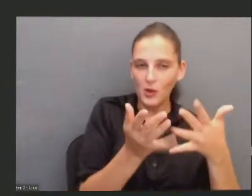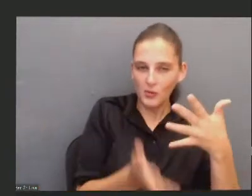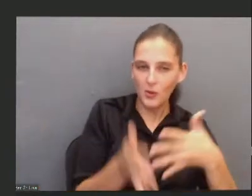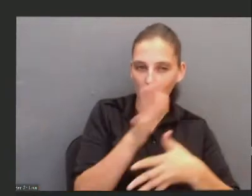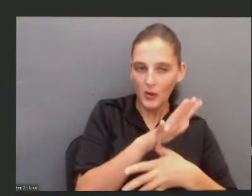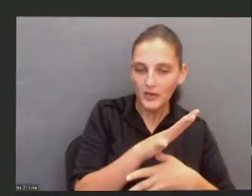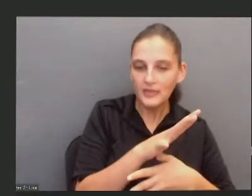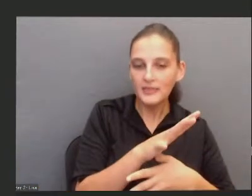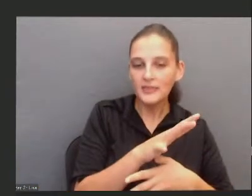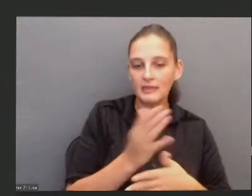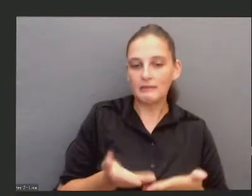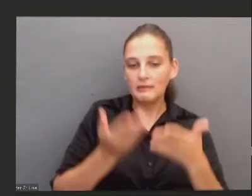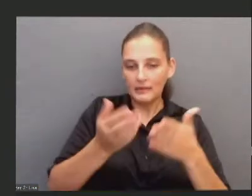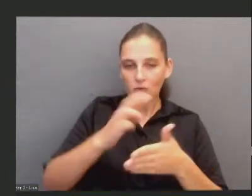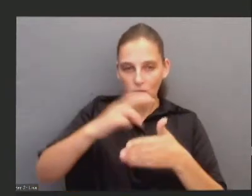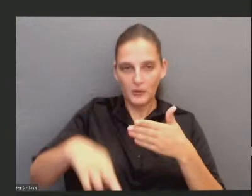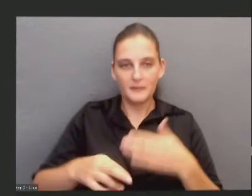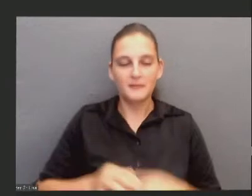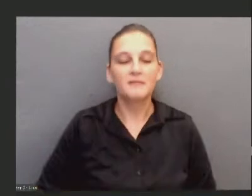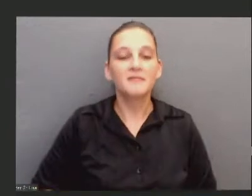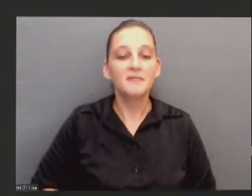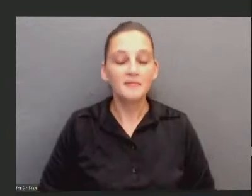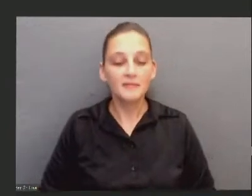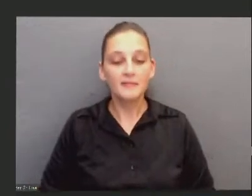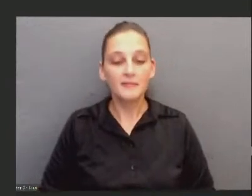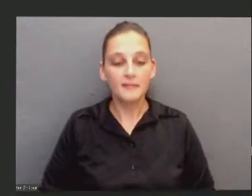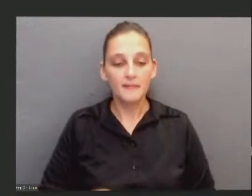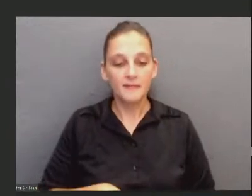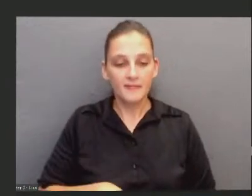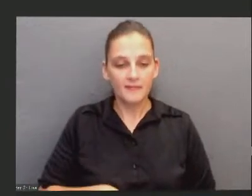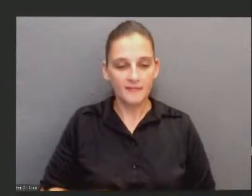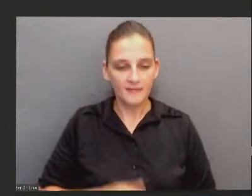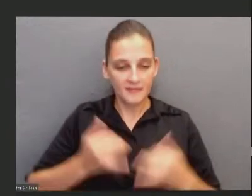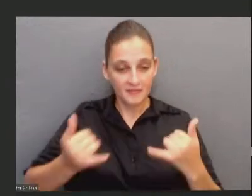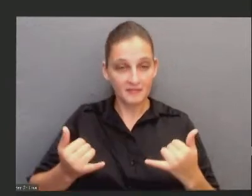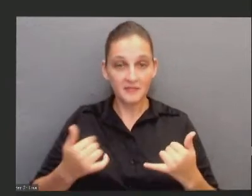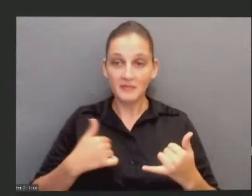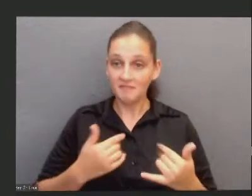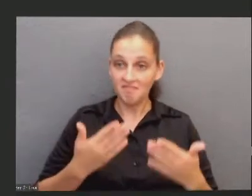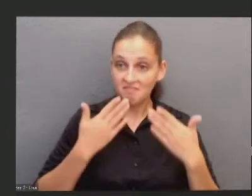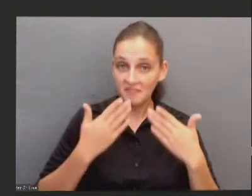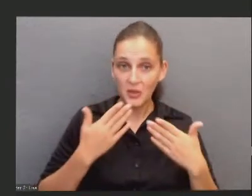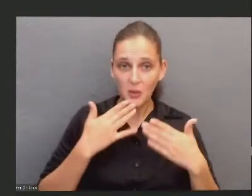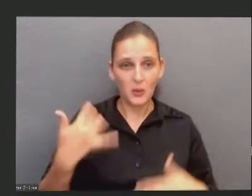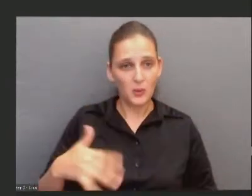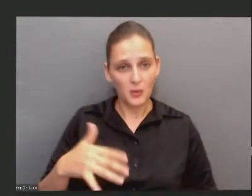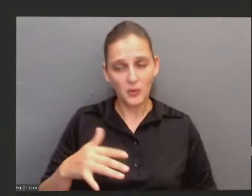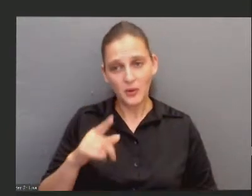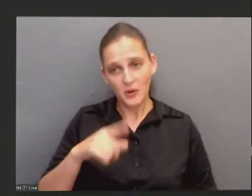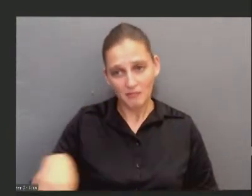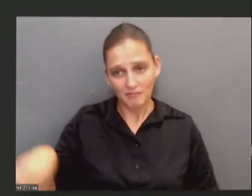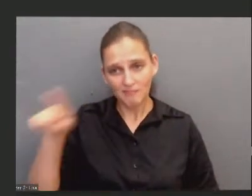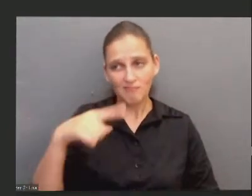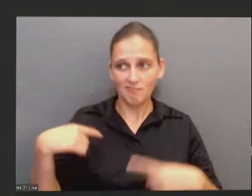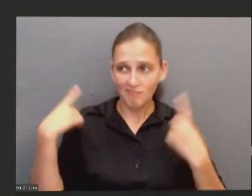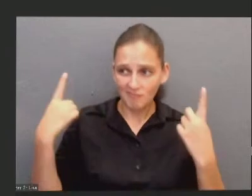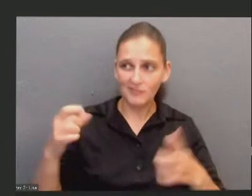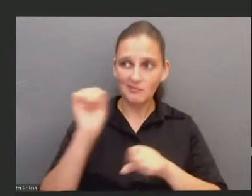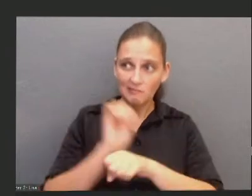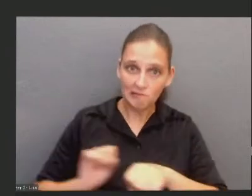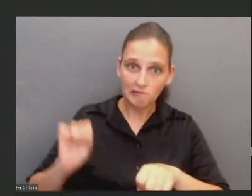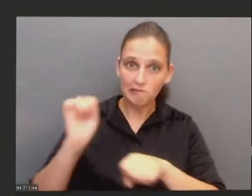suggested outcomes. It's important to just take a moment and acknowledge that amount of work that has come out of this group and this body.